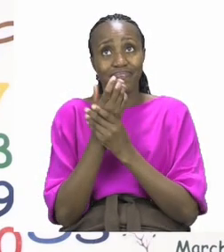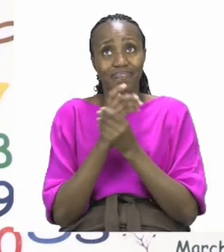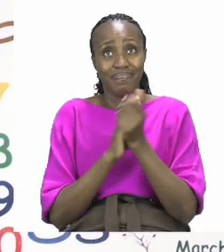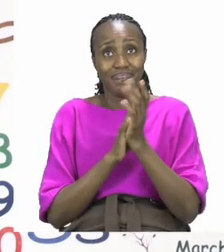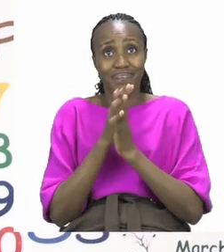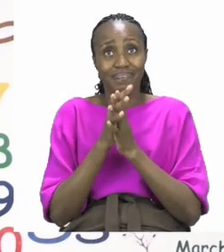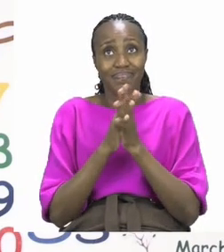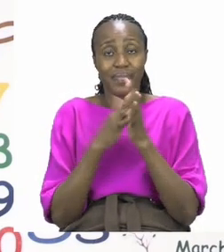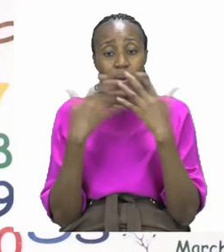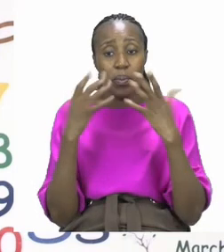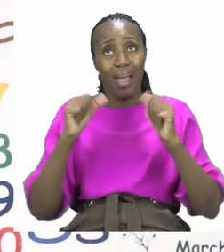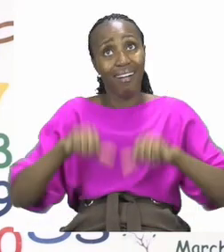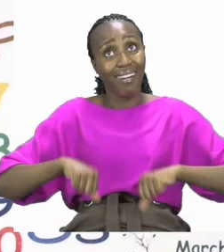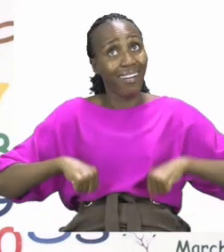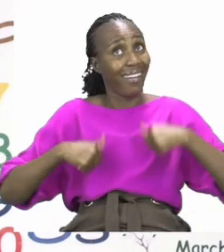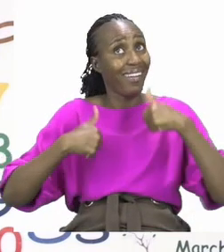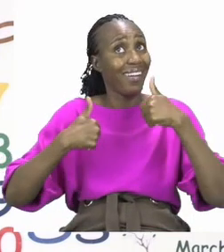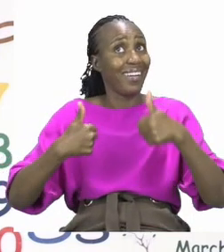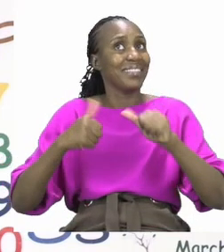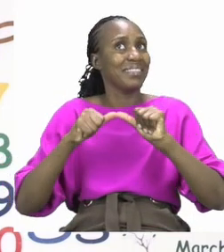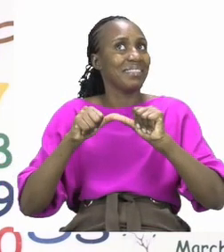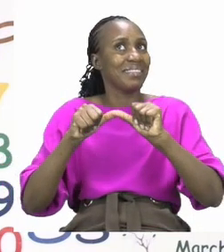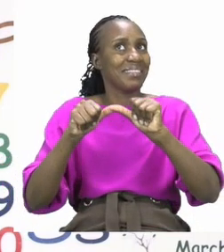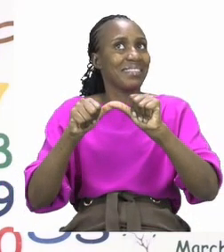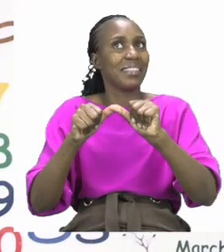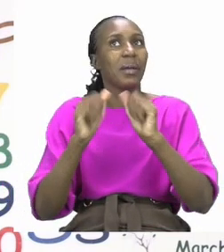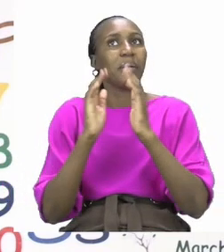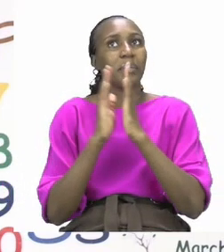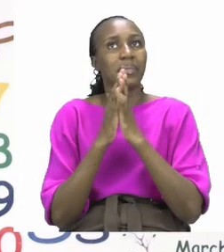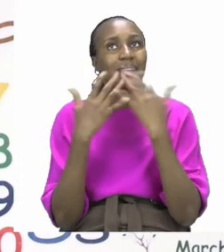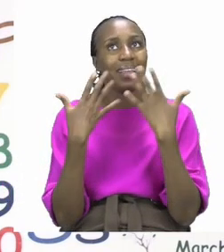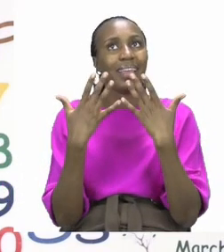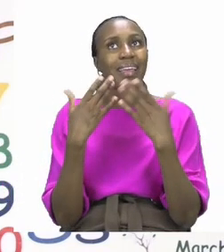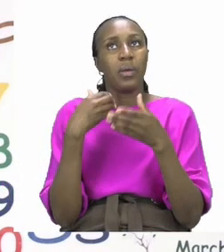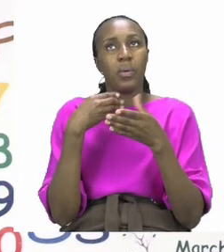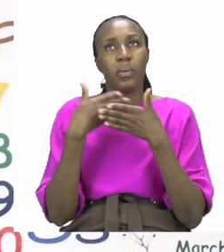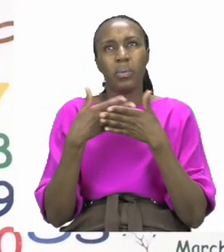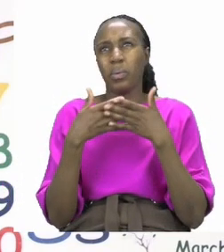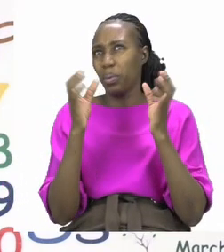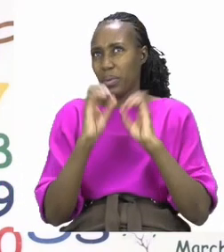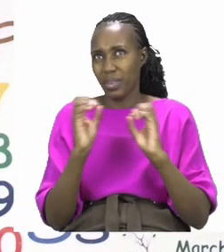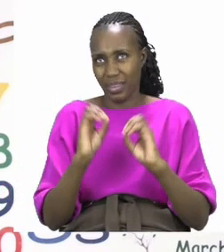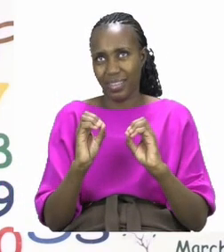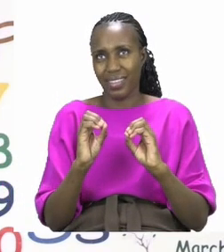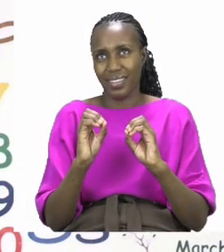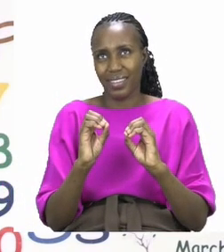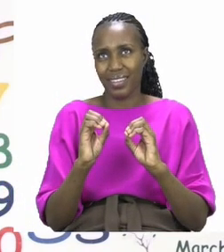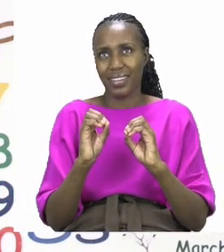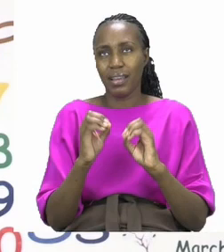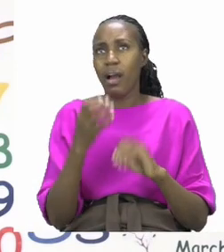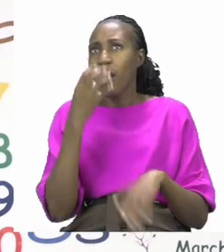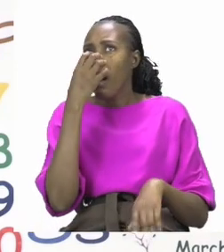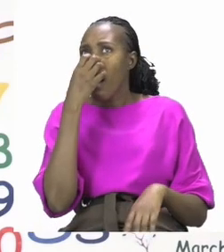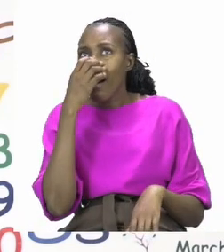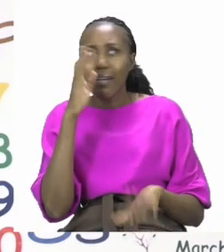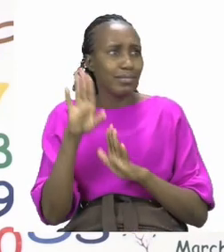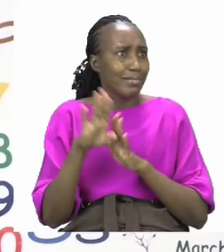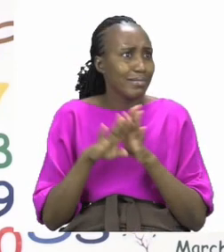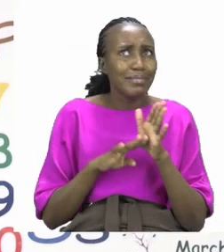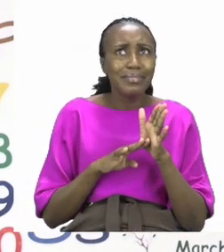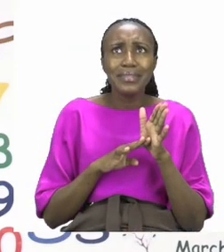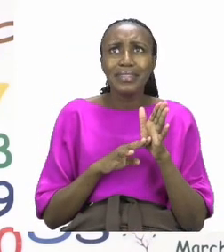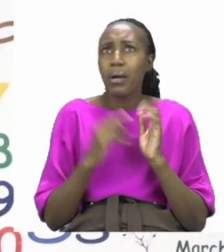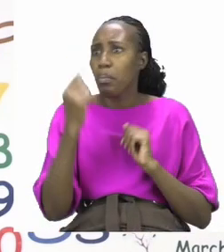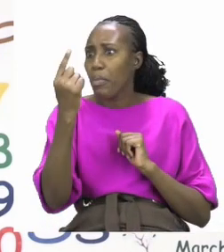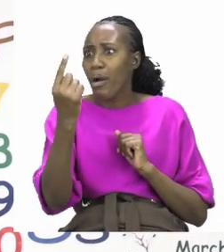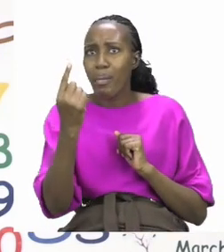and healthy. Make sure your hands are dry before you touch anything else. Zoshi said he would come and say hi to us